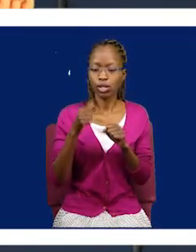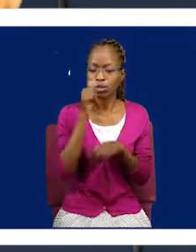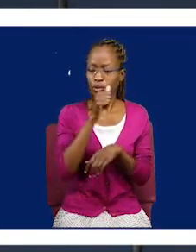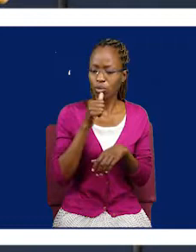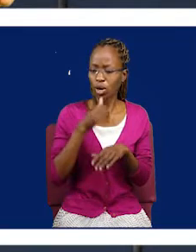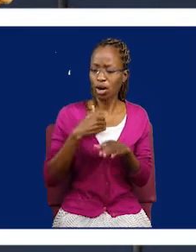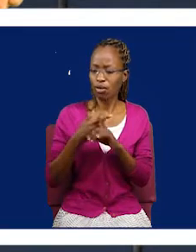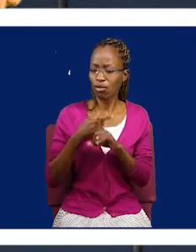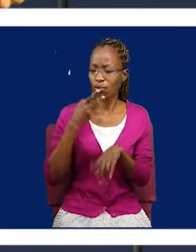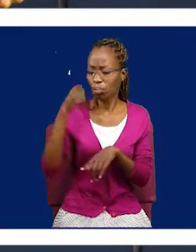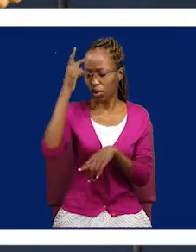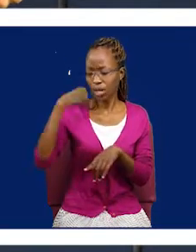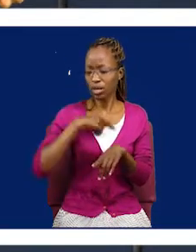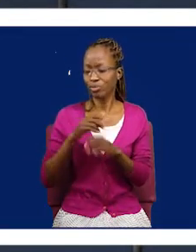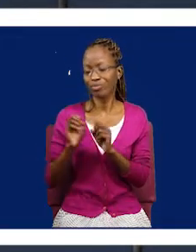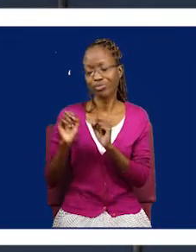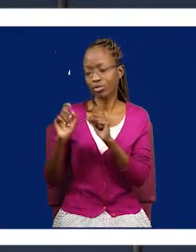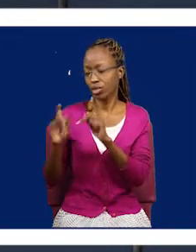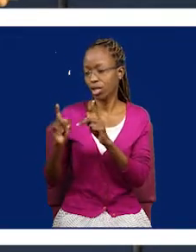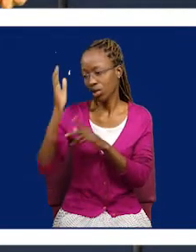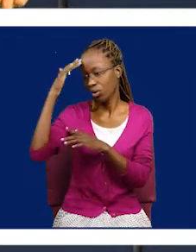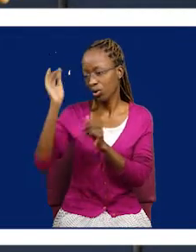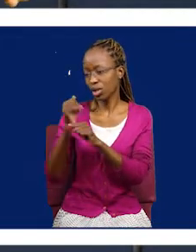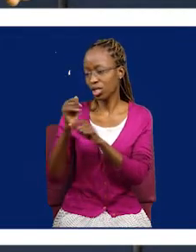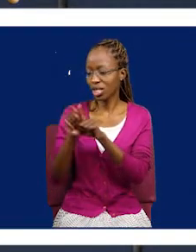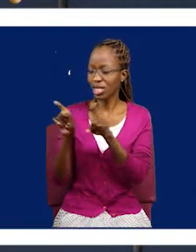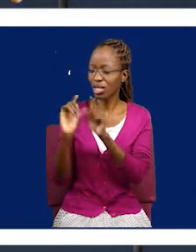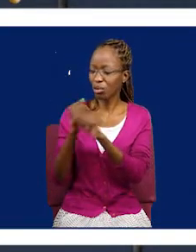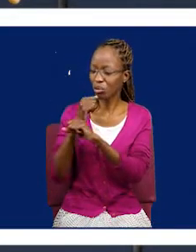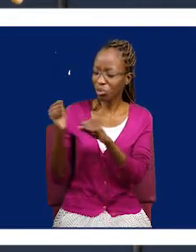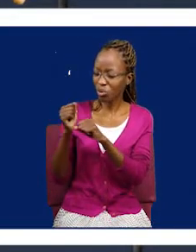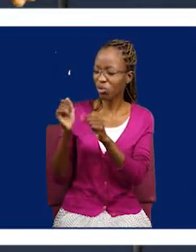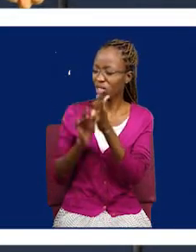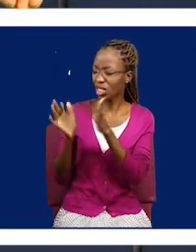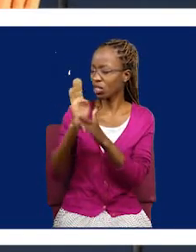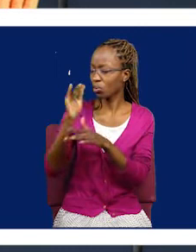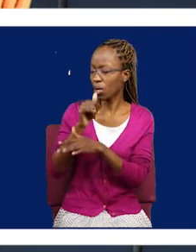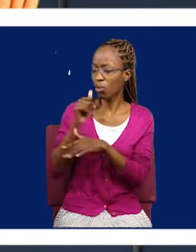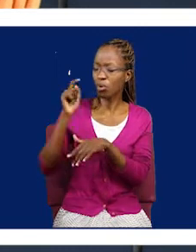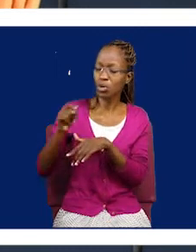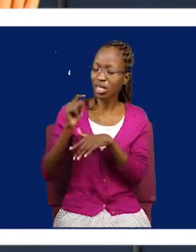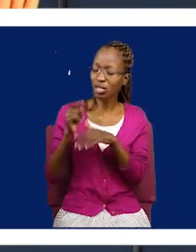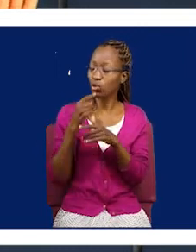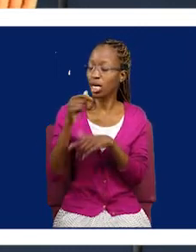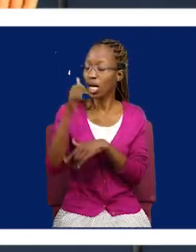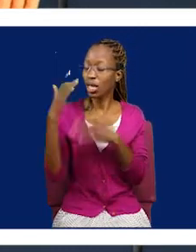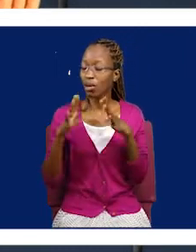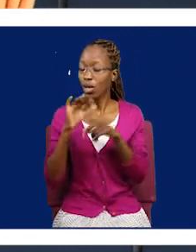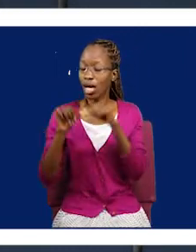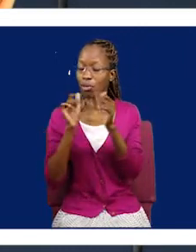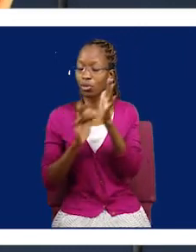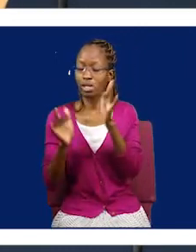parents. Yeah. Oh, well, and you know what? You can't keep Jesus a secret either. Yeah. We need to tell others